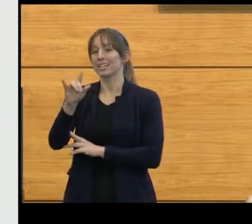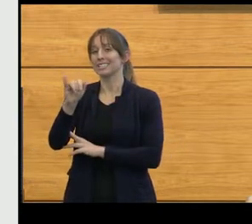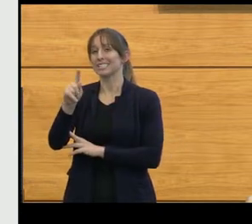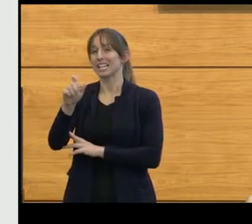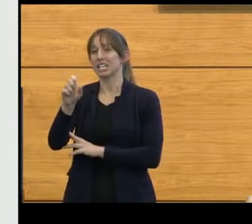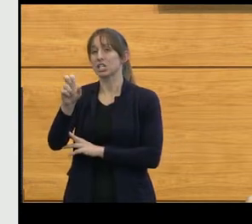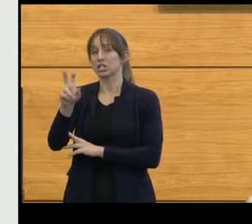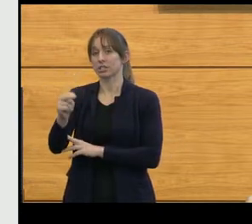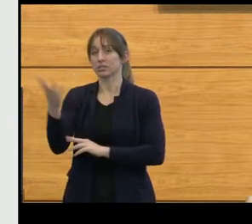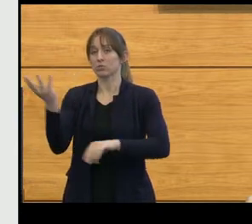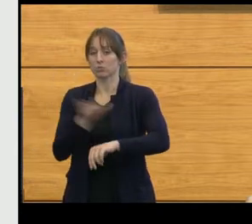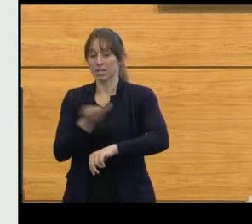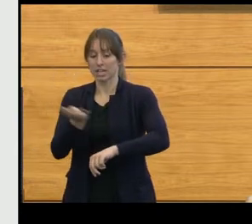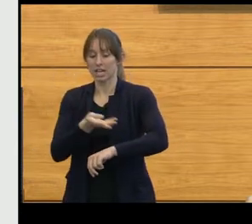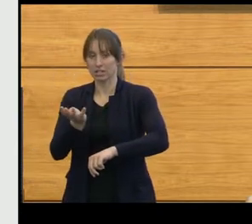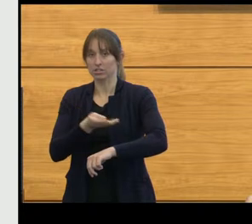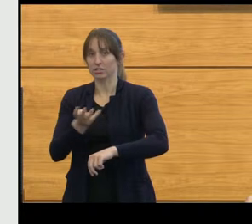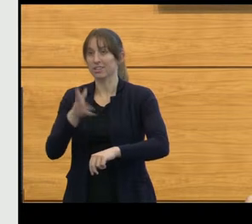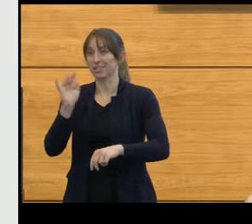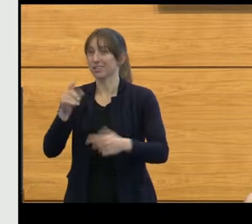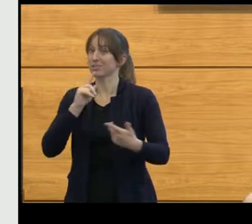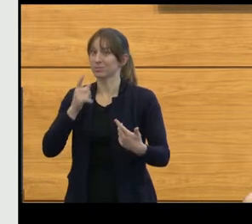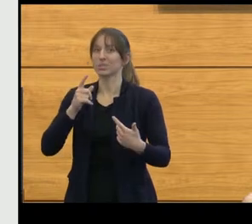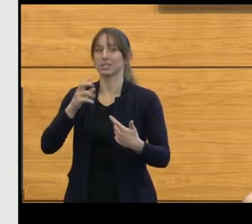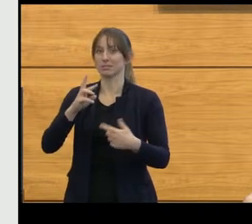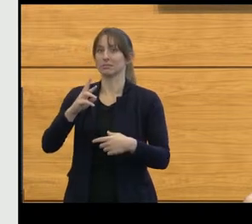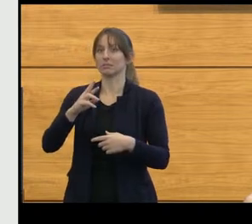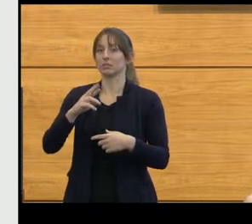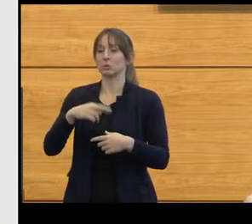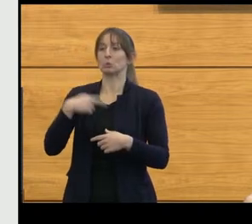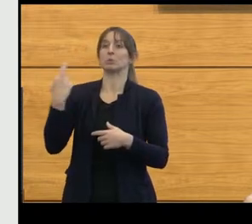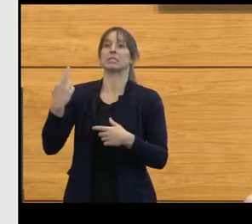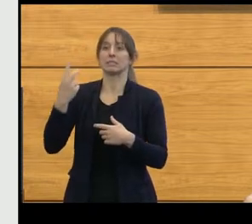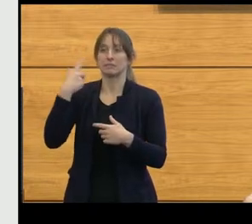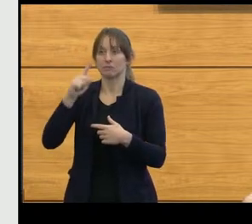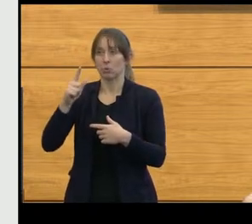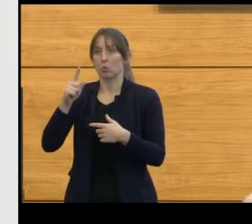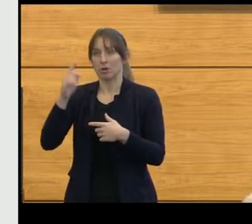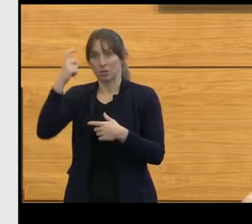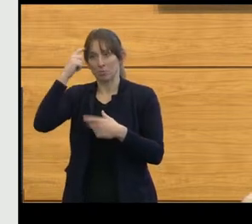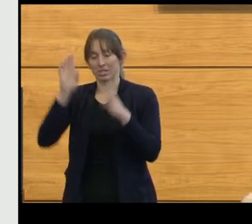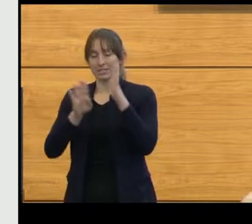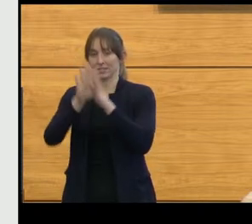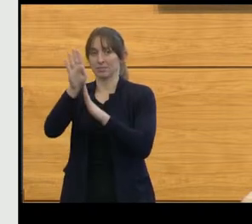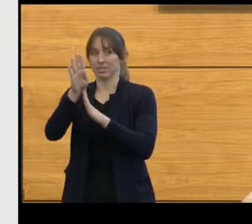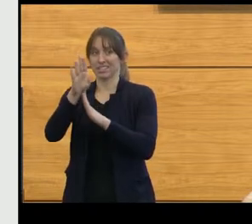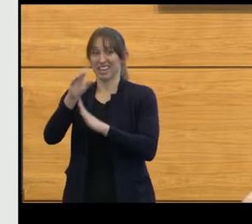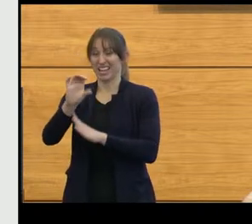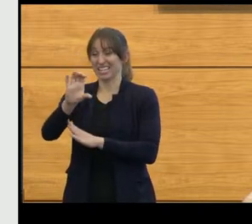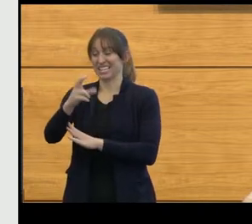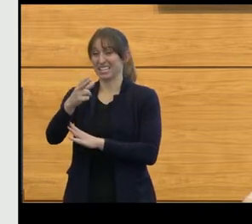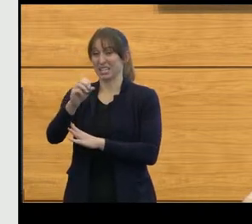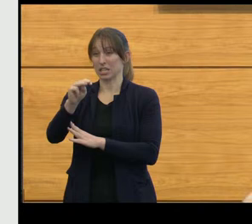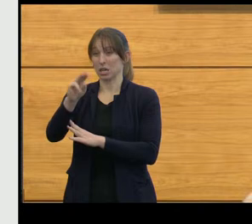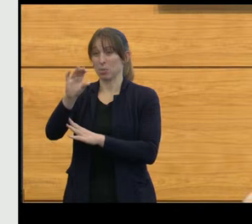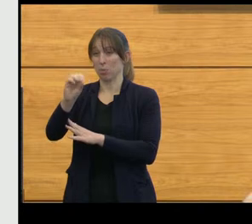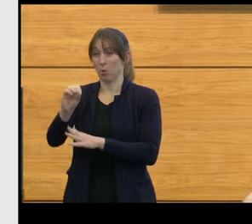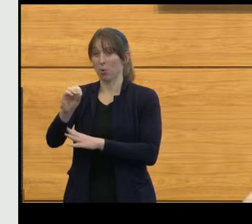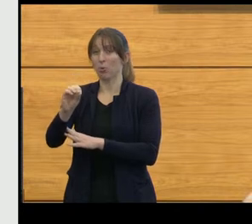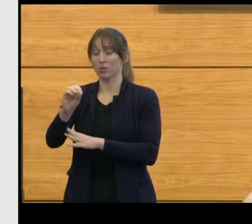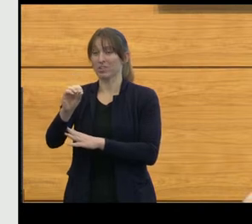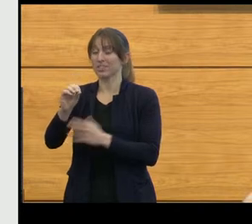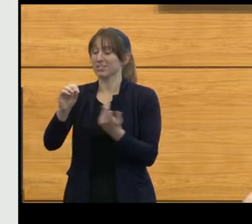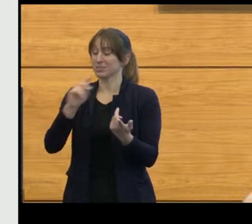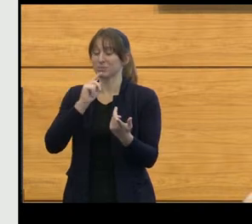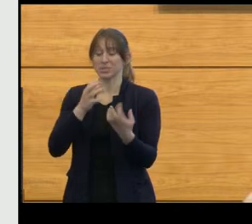system, which had real risks to the developing brain, and that chemotherapy had been an important adjuvant to the treatment